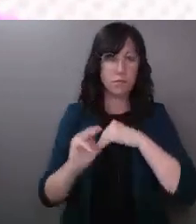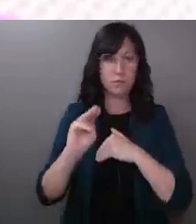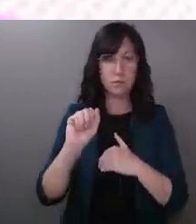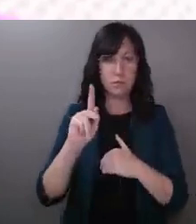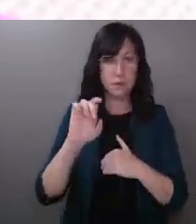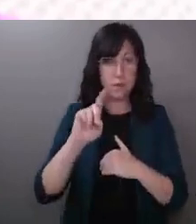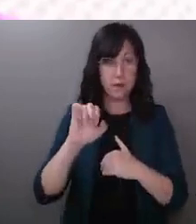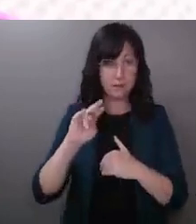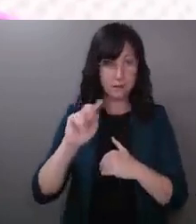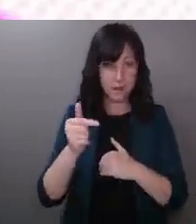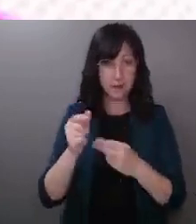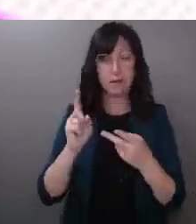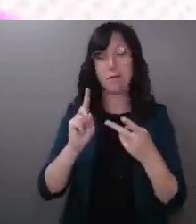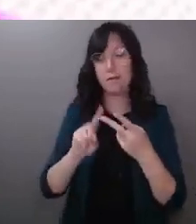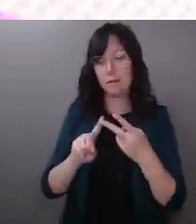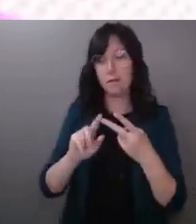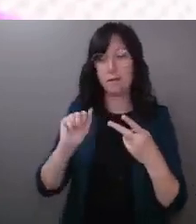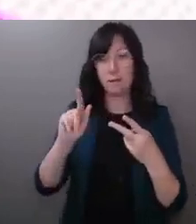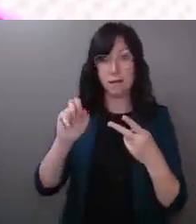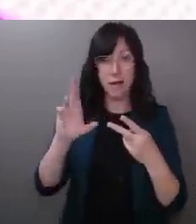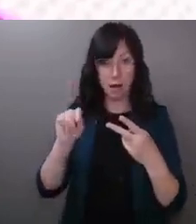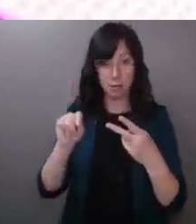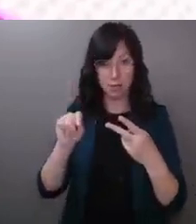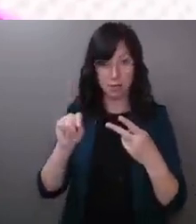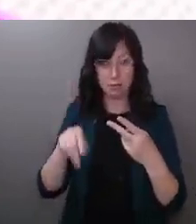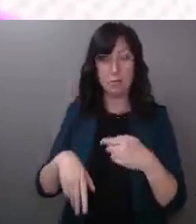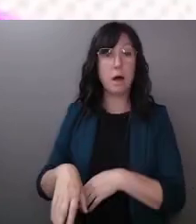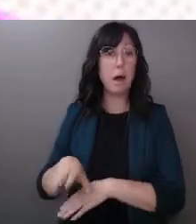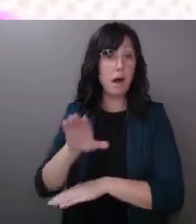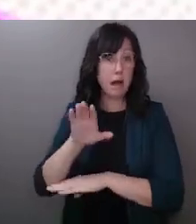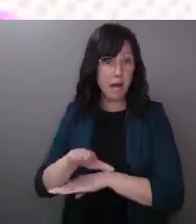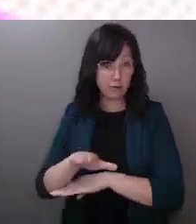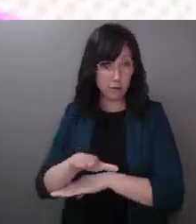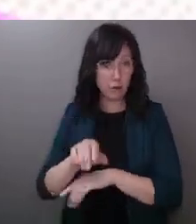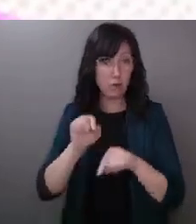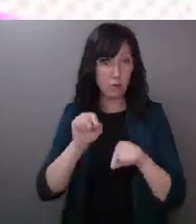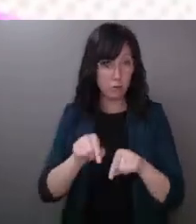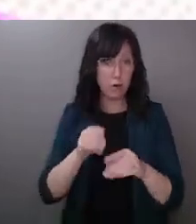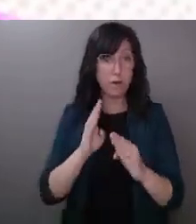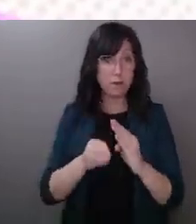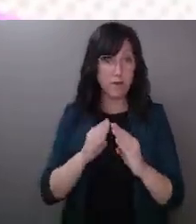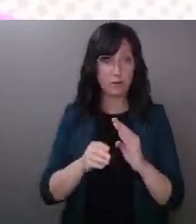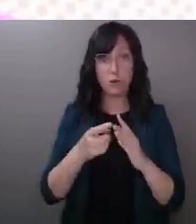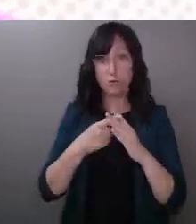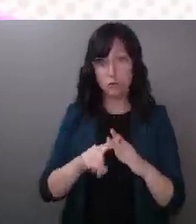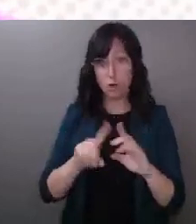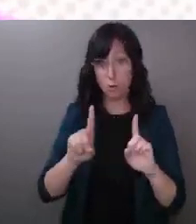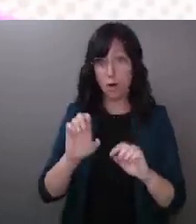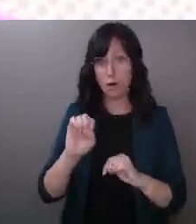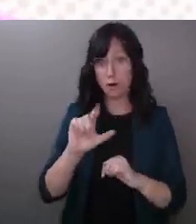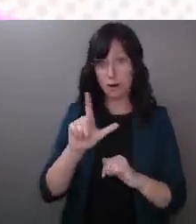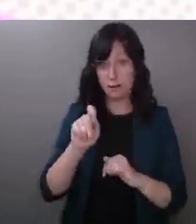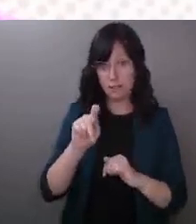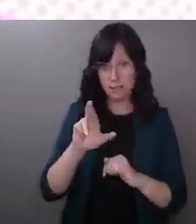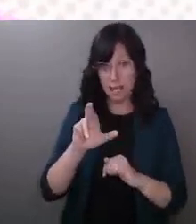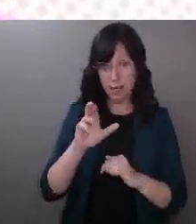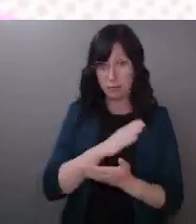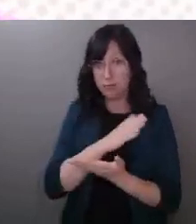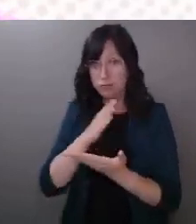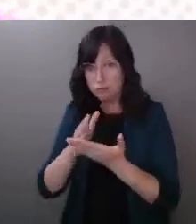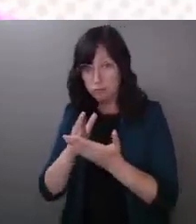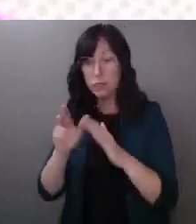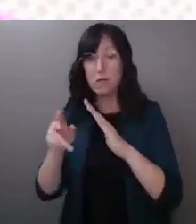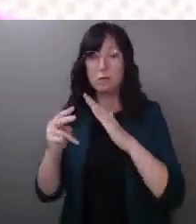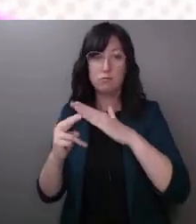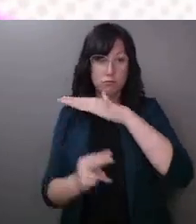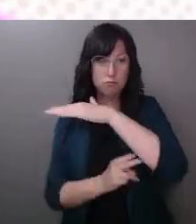Street. In the evening, the Shuttle Express will travel on Slater Street with stops at Mackenzie King